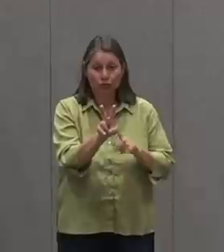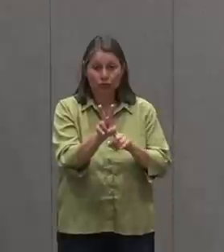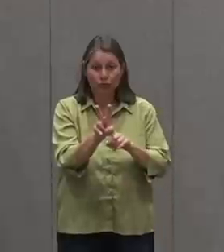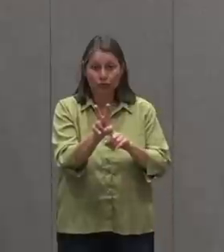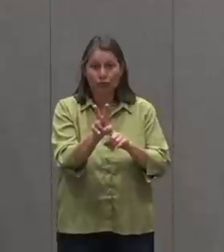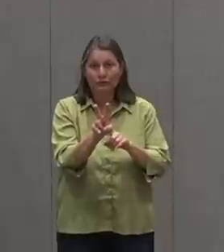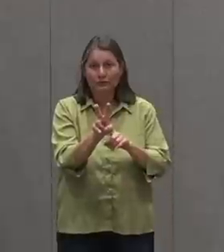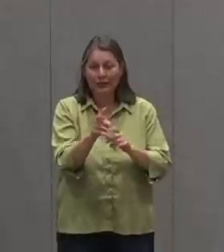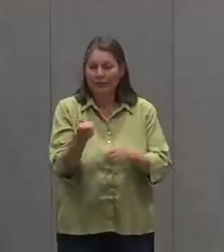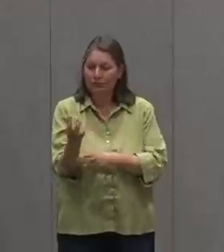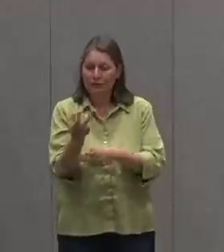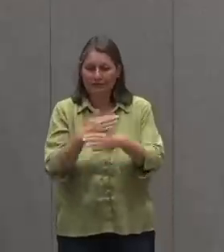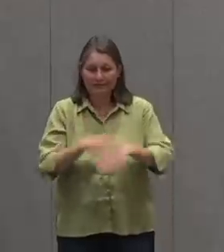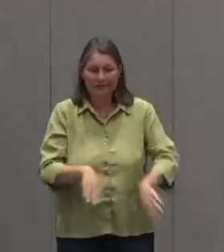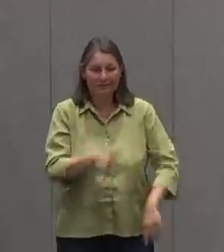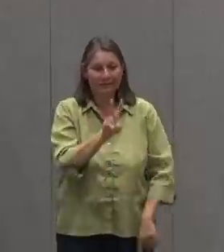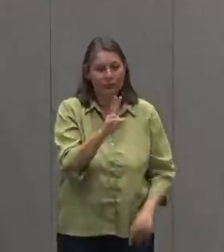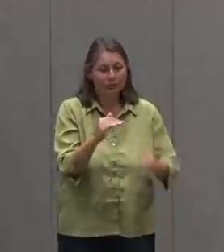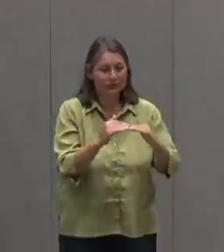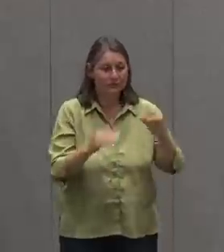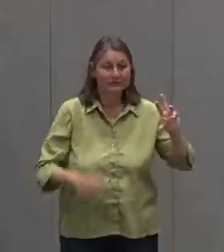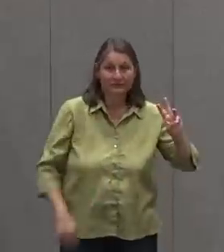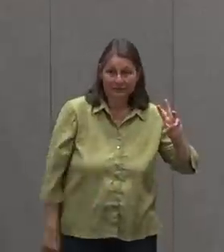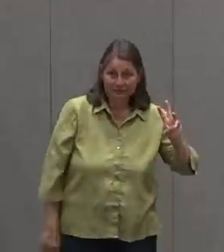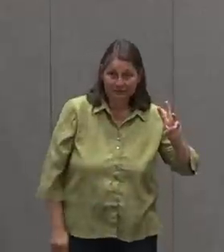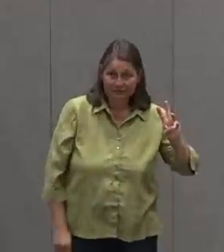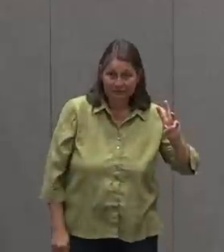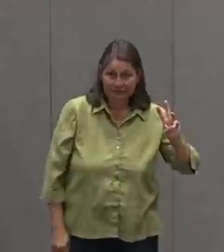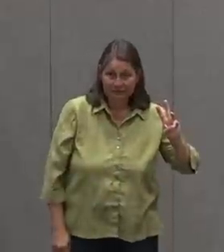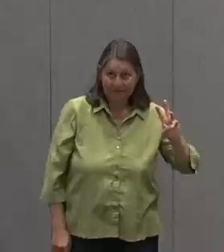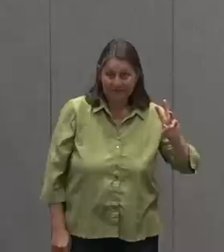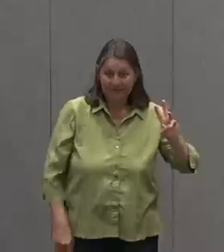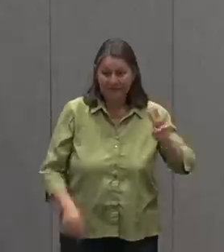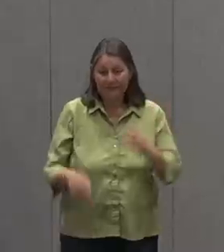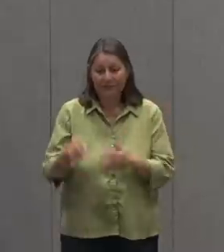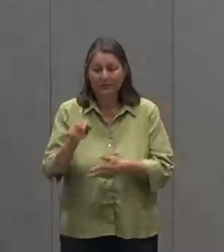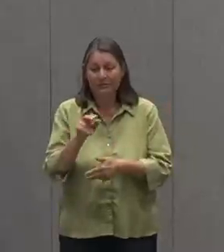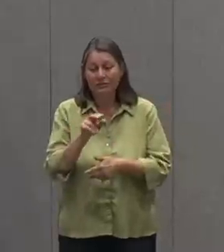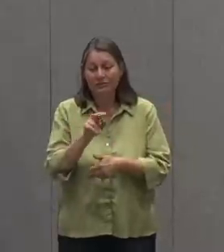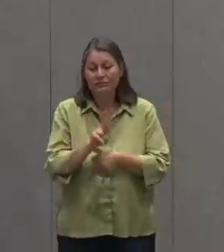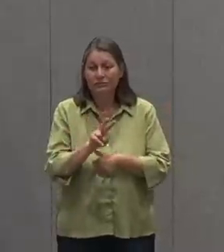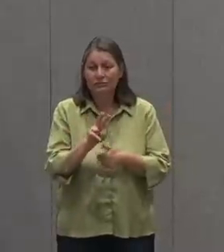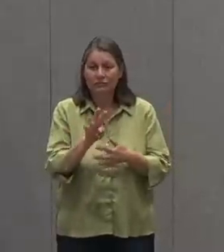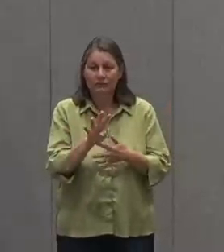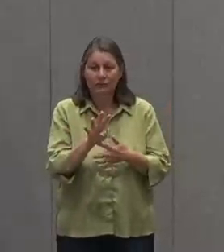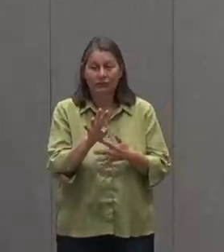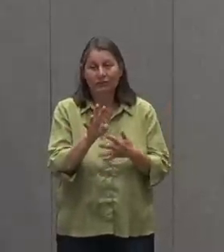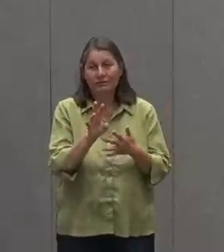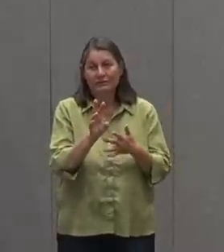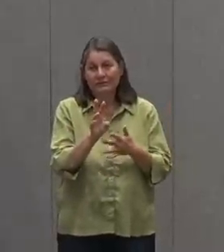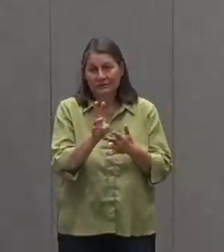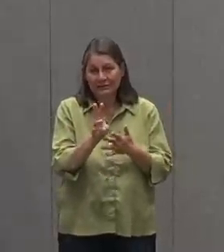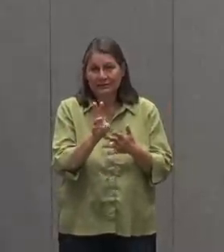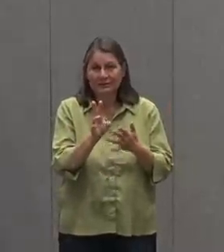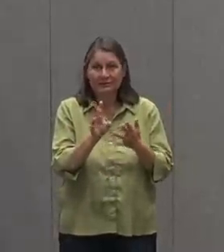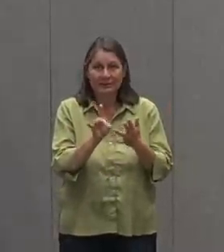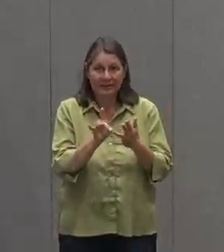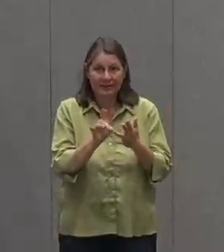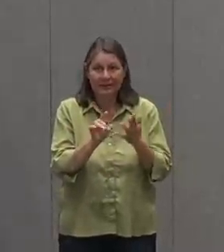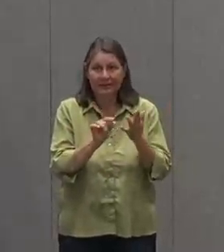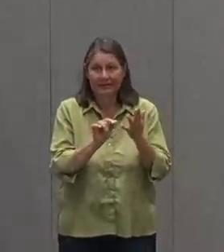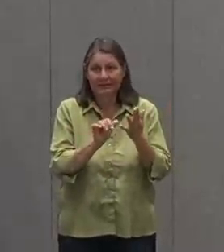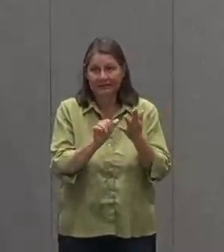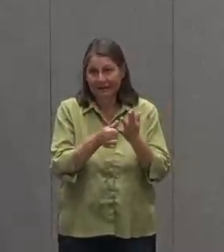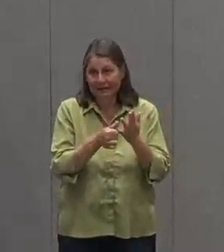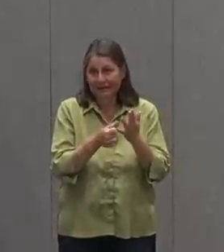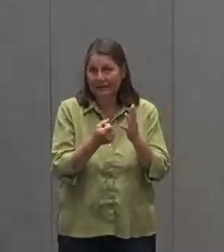12. What, 6 times? 2, 4, 6, 8, 10, 12. It also has 3 as one of